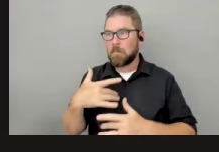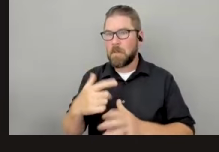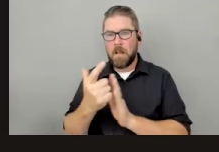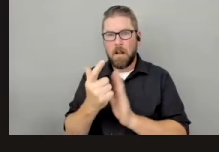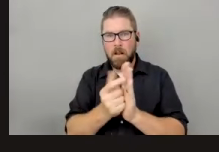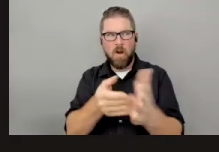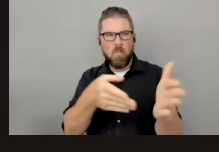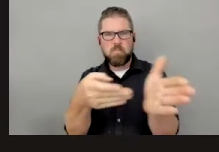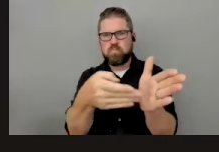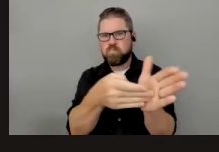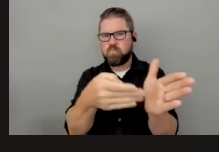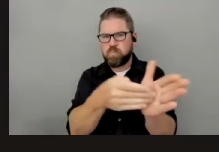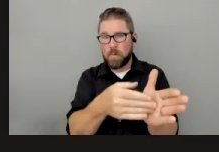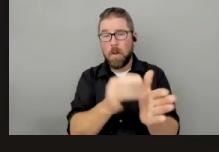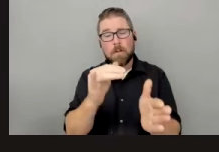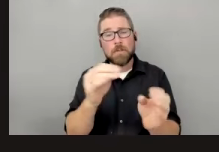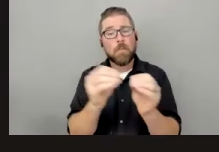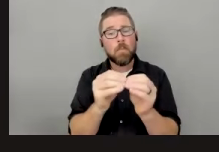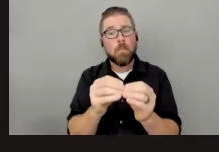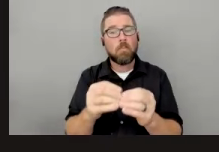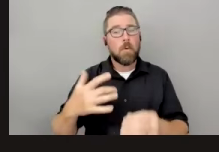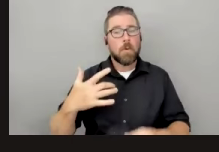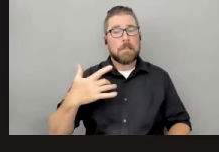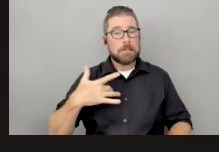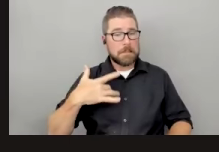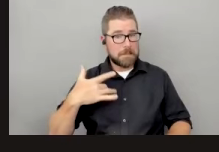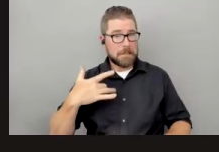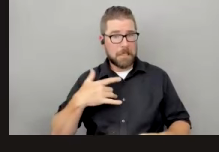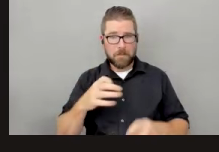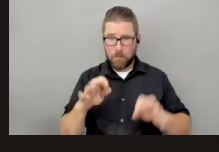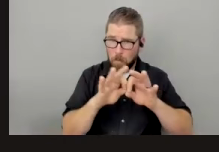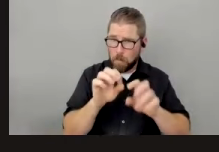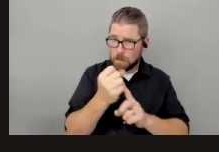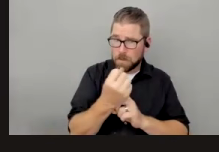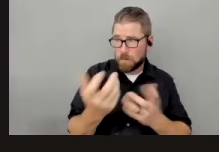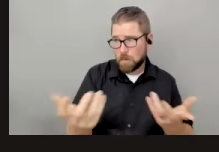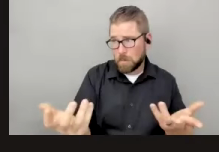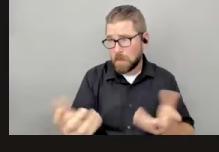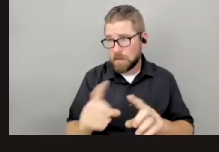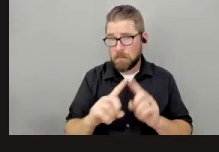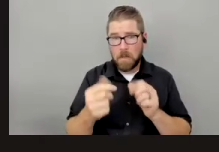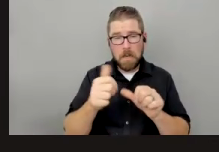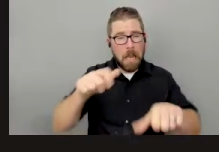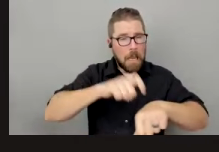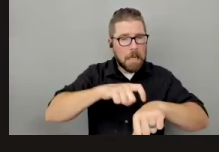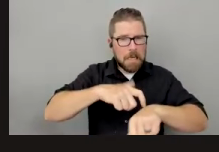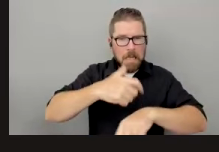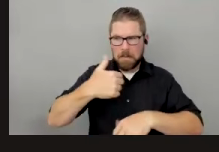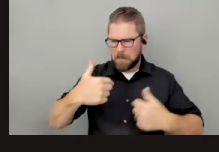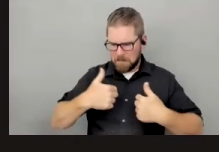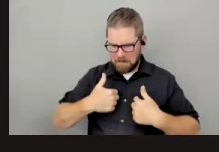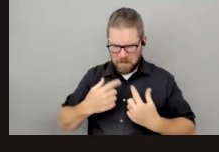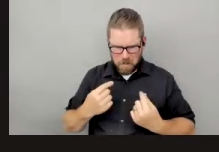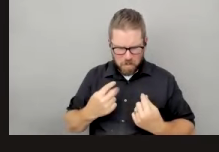issues which are important. And but when you have any doubts or questions, I think it's important probably, I mean, what I'm getting as a takeaway